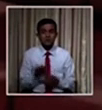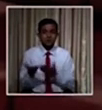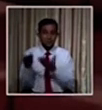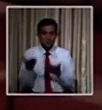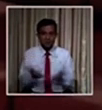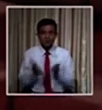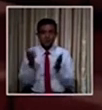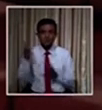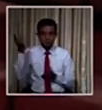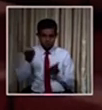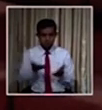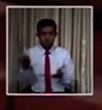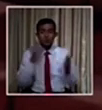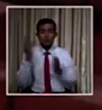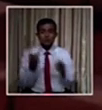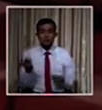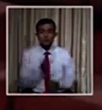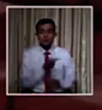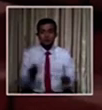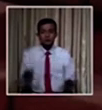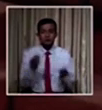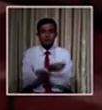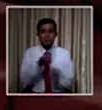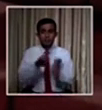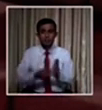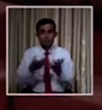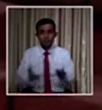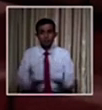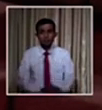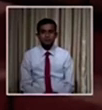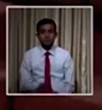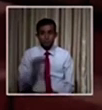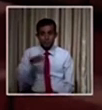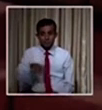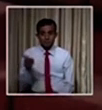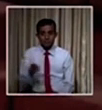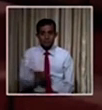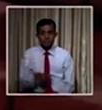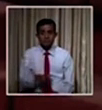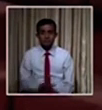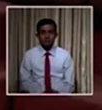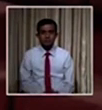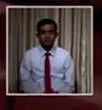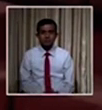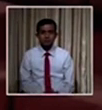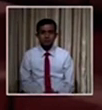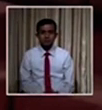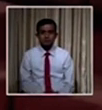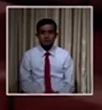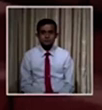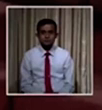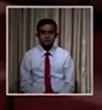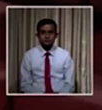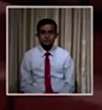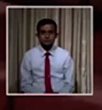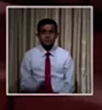international bilateral treaty was signed that subsists even today. In international law, there is a concept